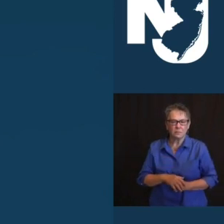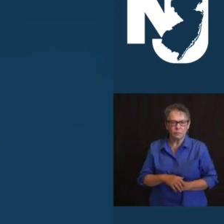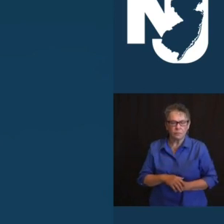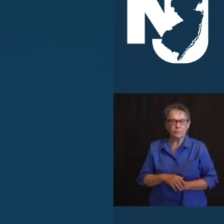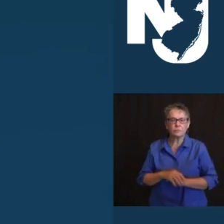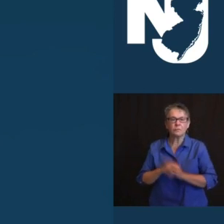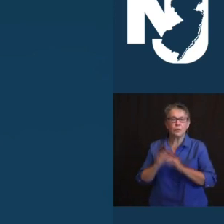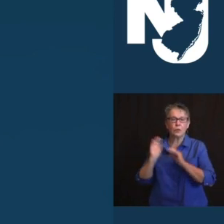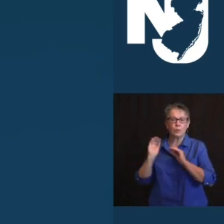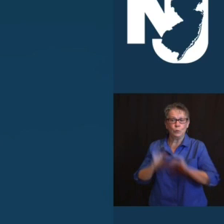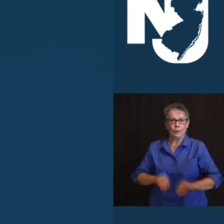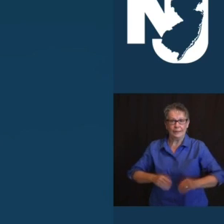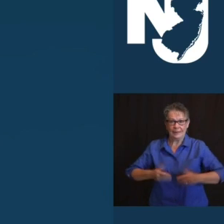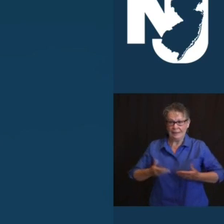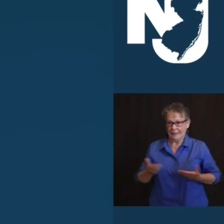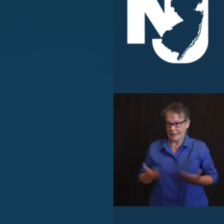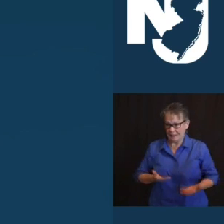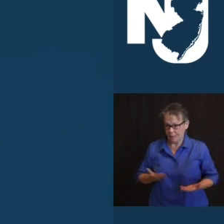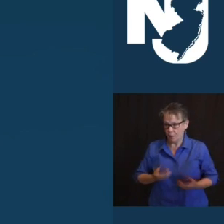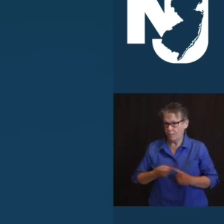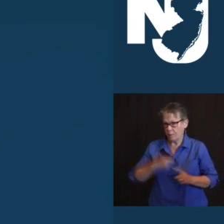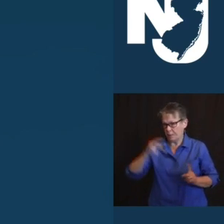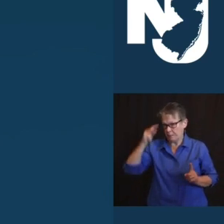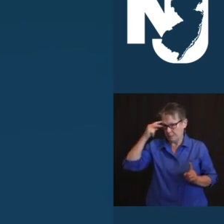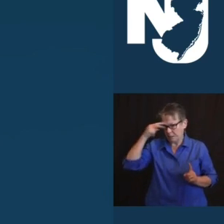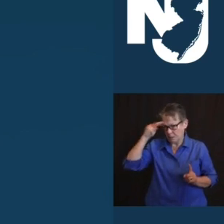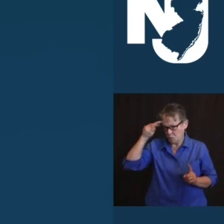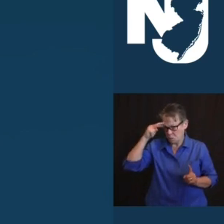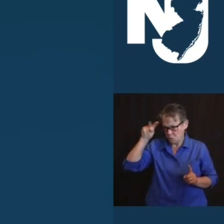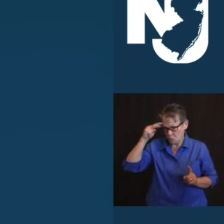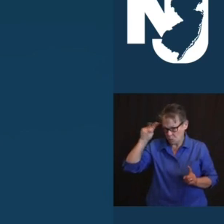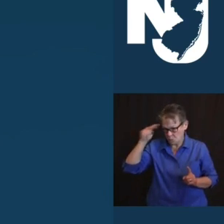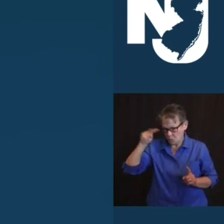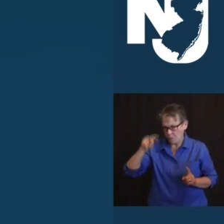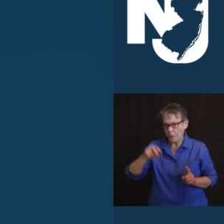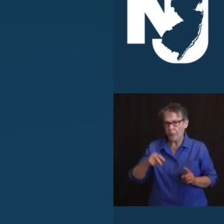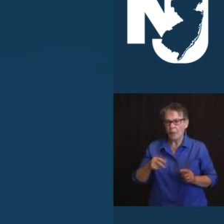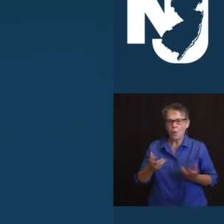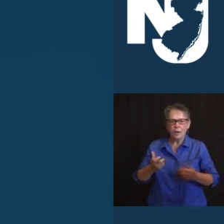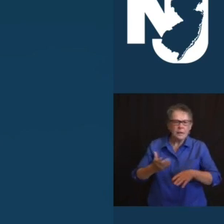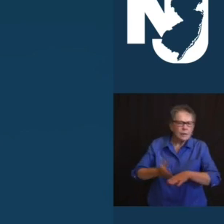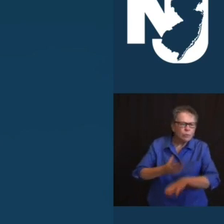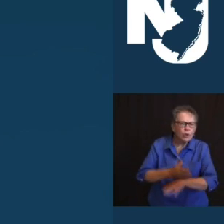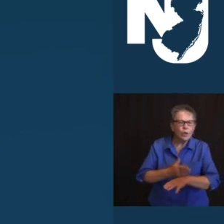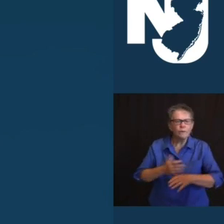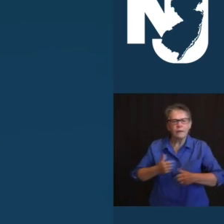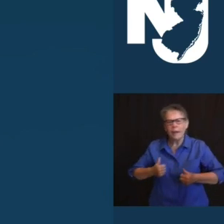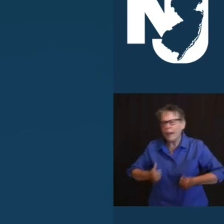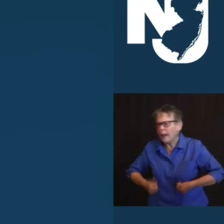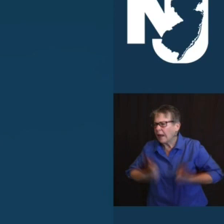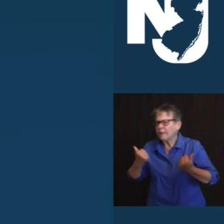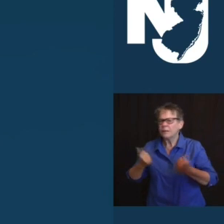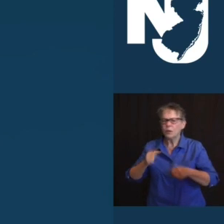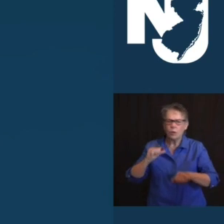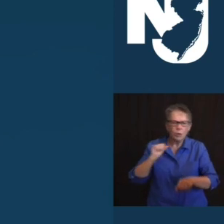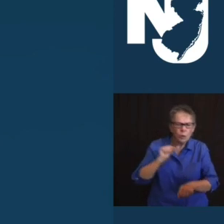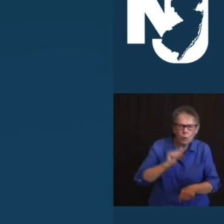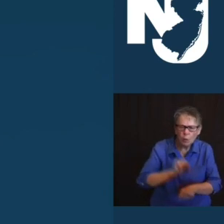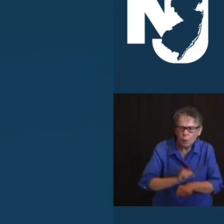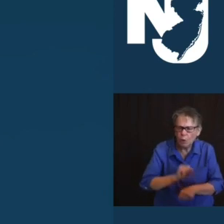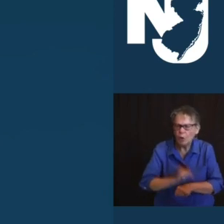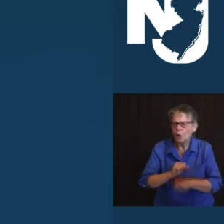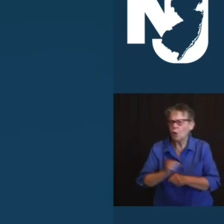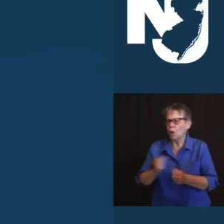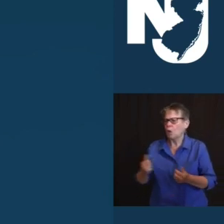Jersey with his family from Mexico in search of the better opportunities for work for himself and for a better future for his